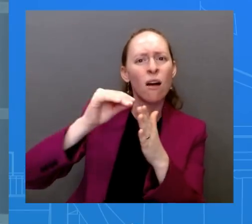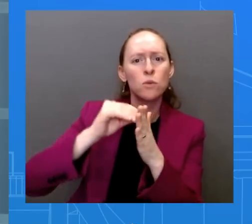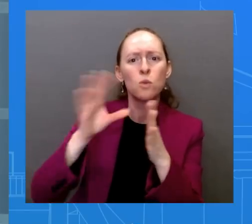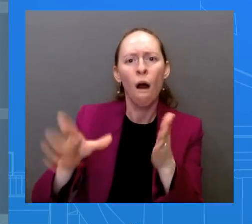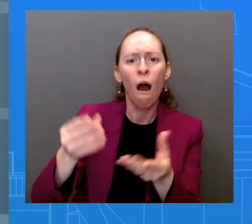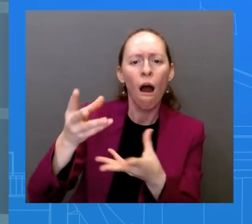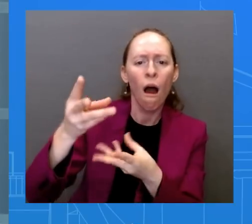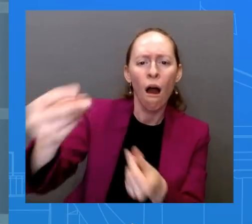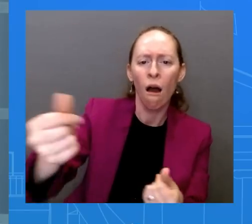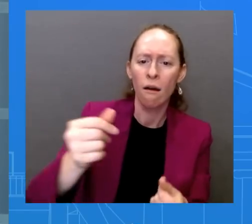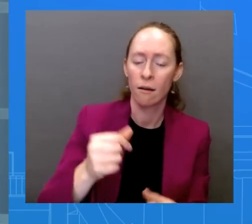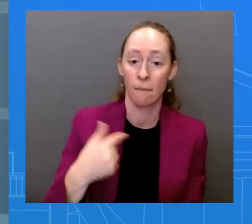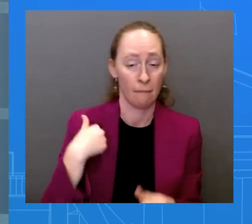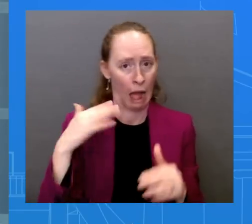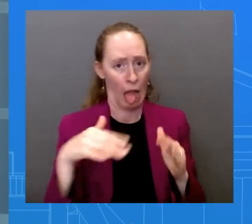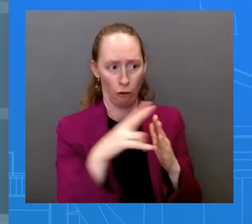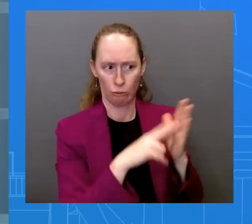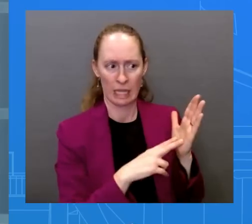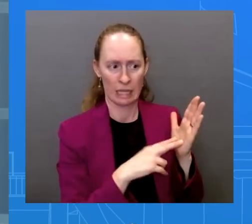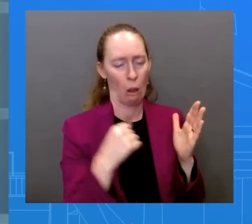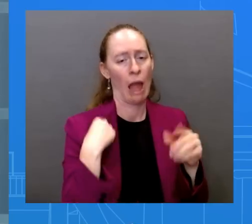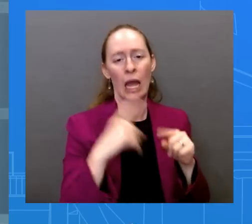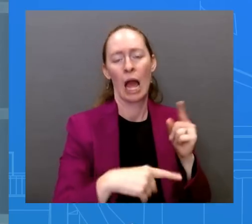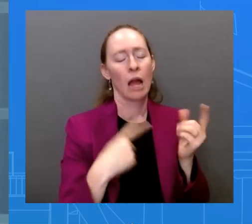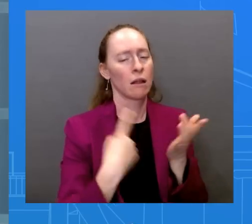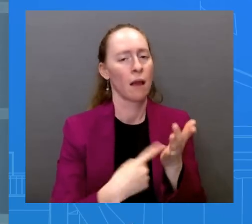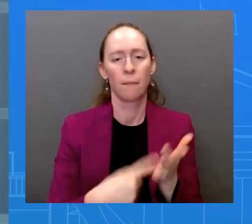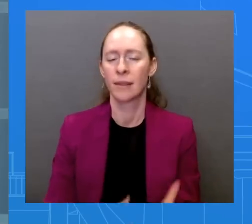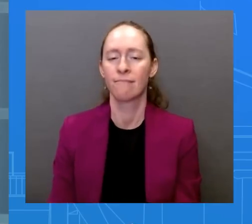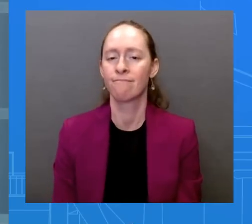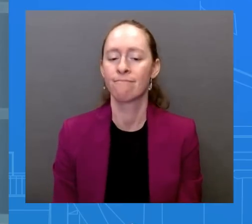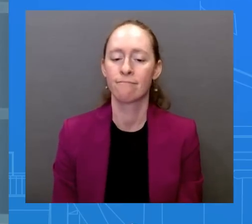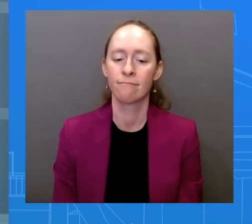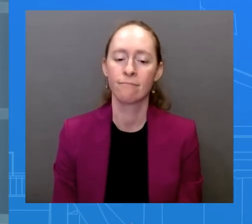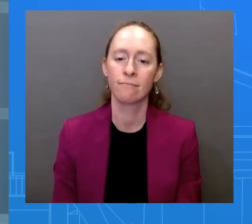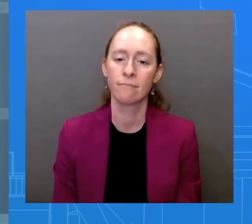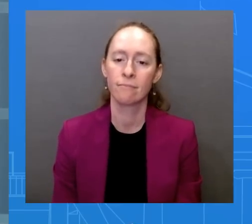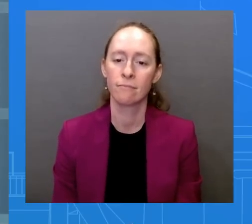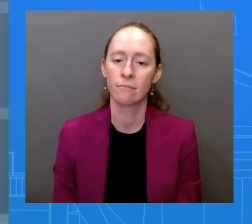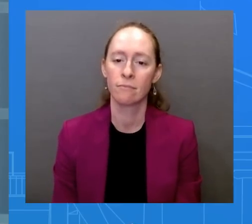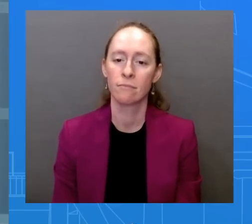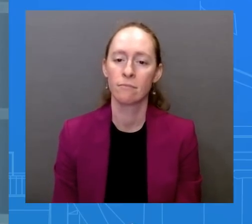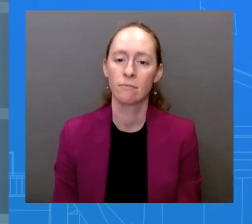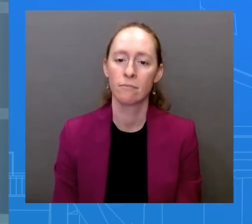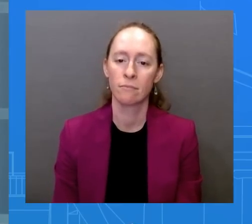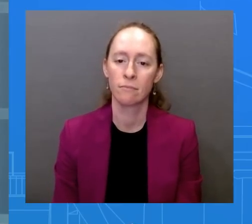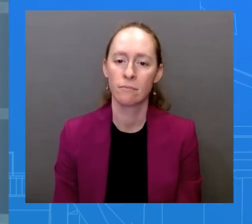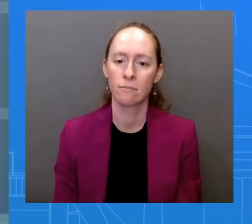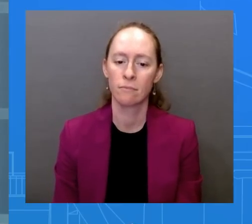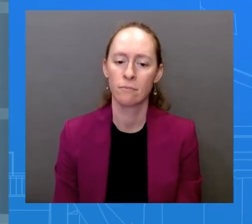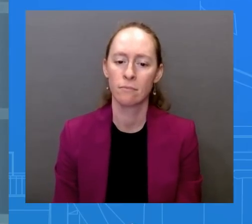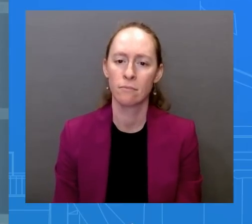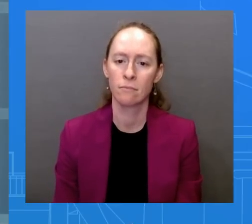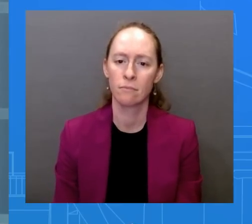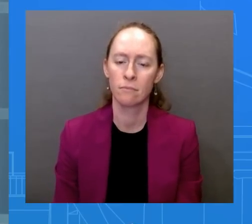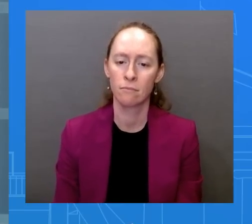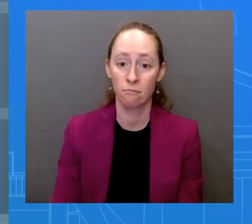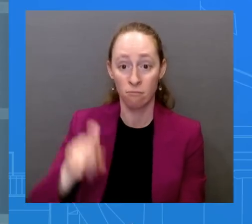comment on it at this point. Okay. Thank you, Karine. Does President Biden think America's big cities are